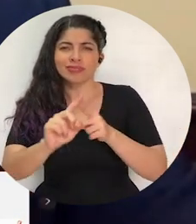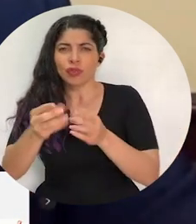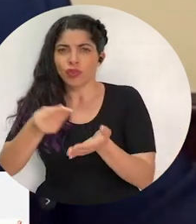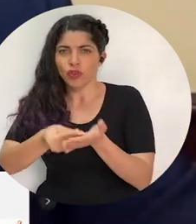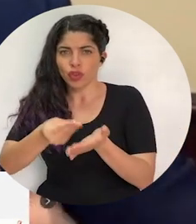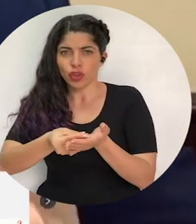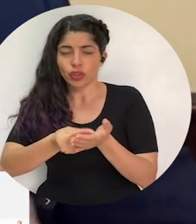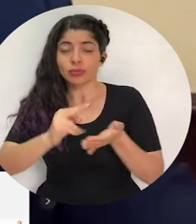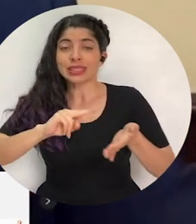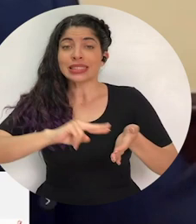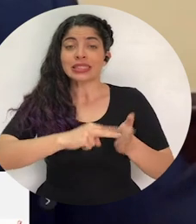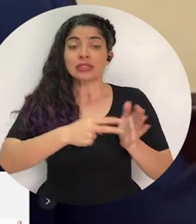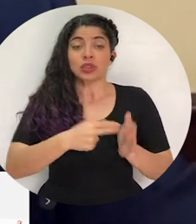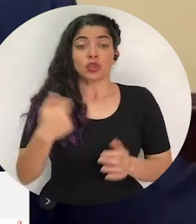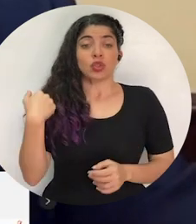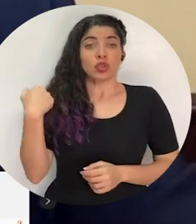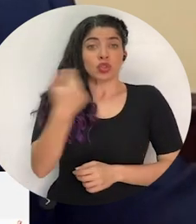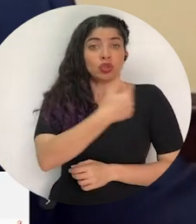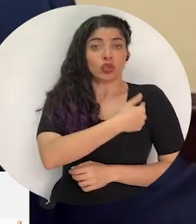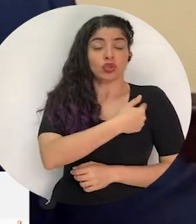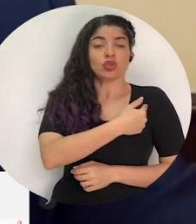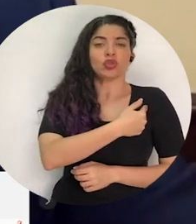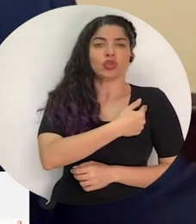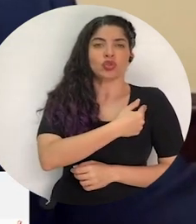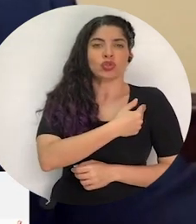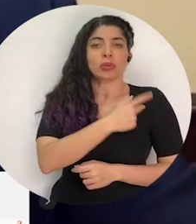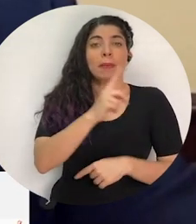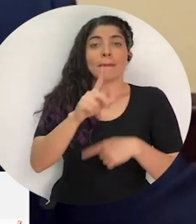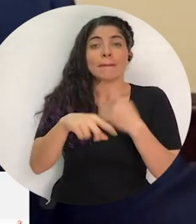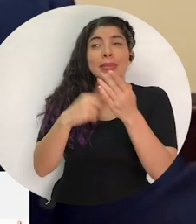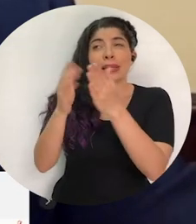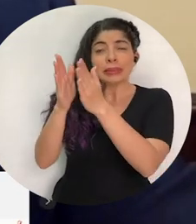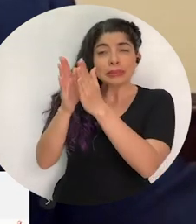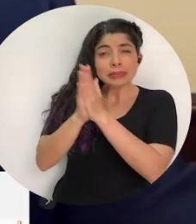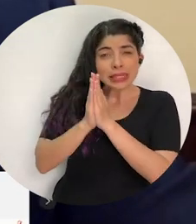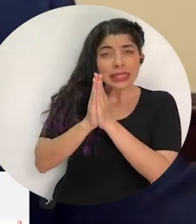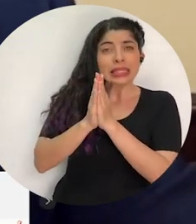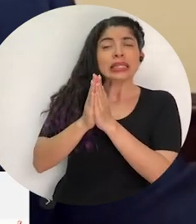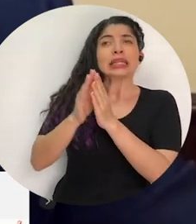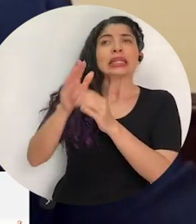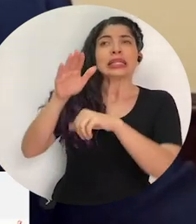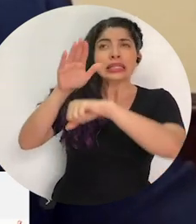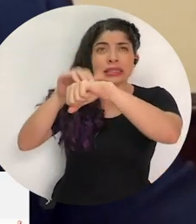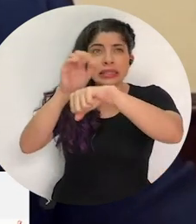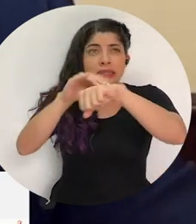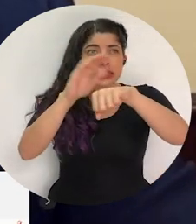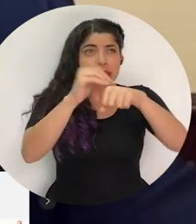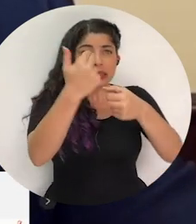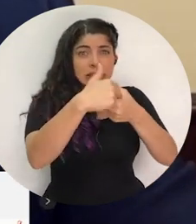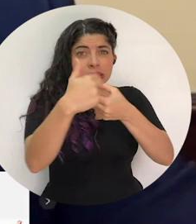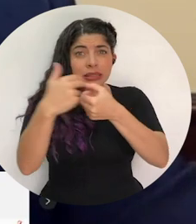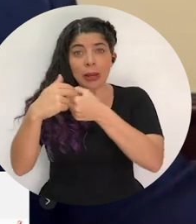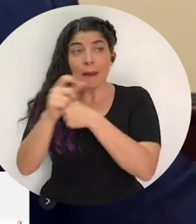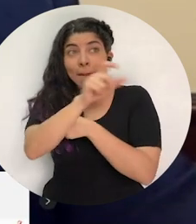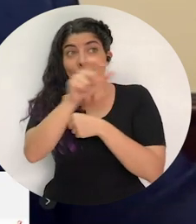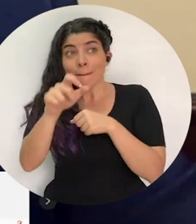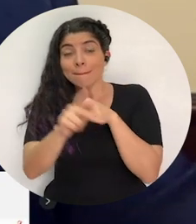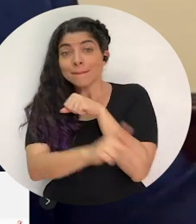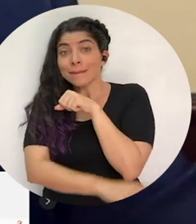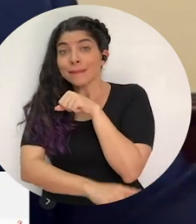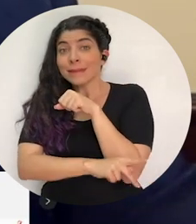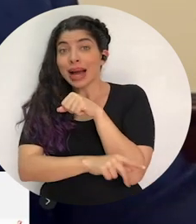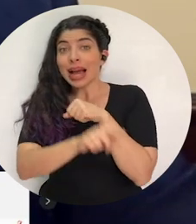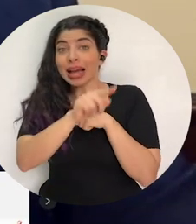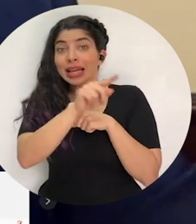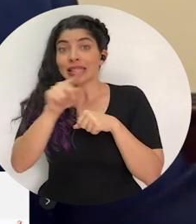resources. That is to say, we're going to ask and request, recruit the countries that